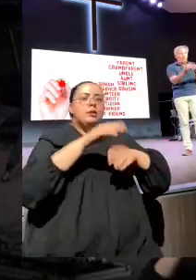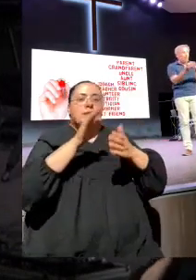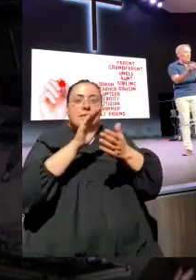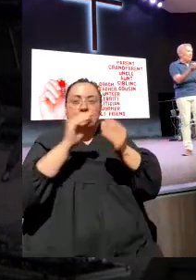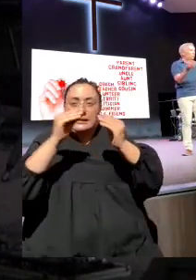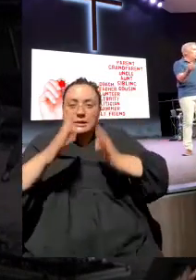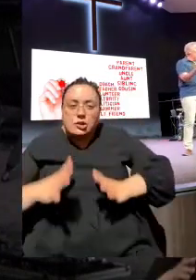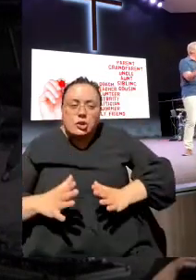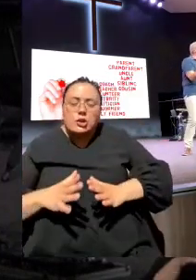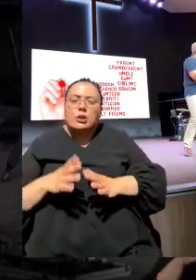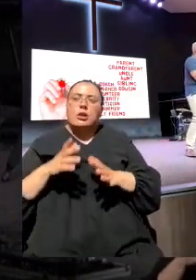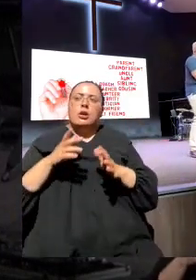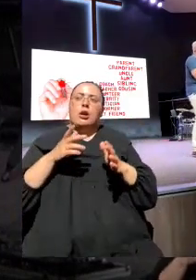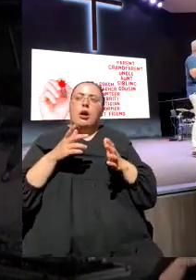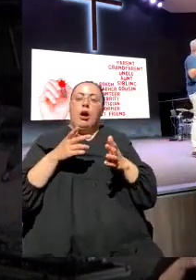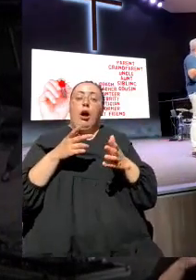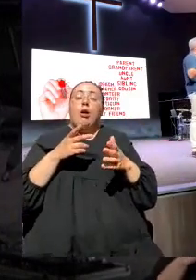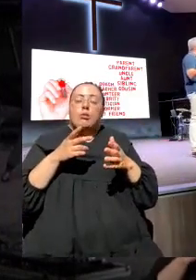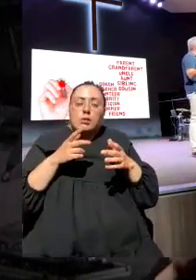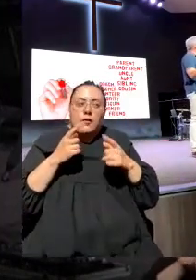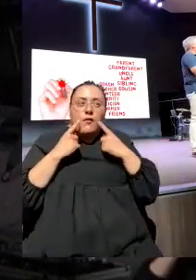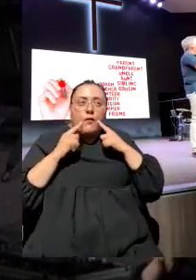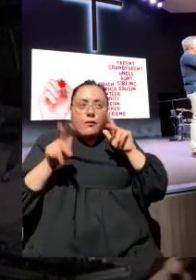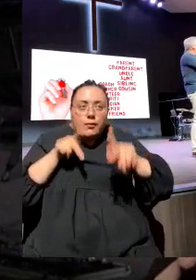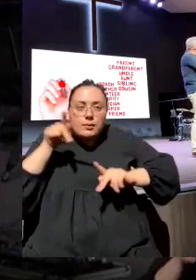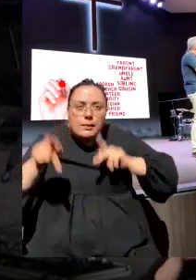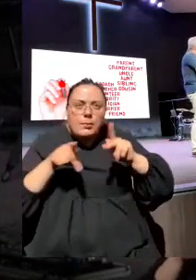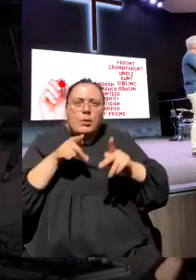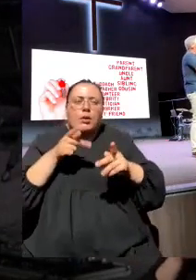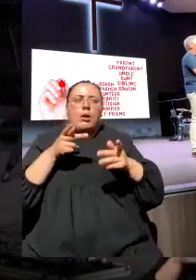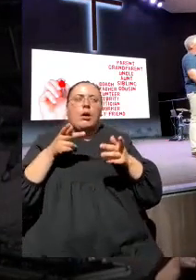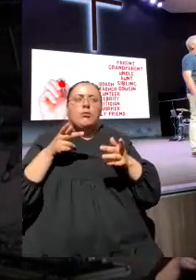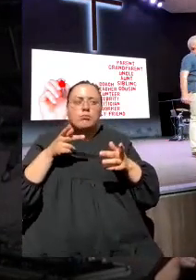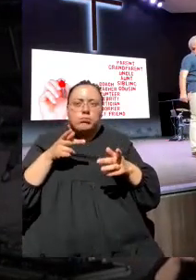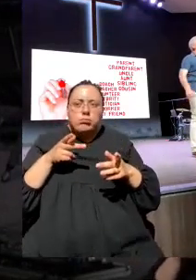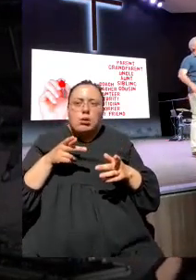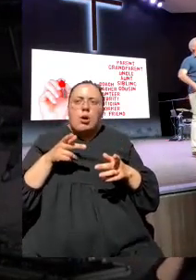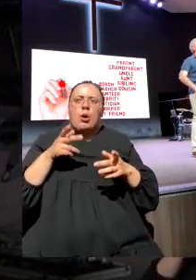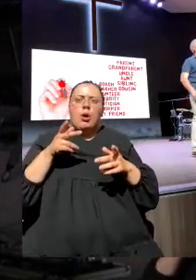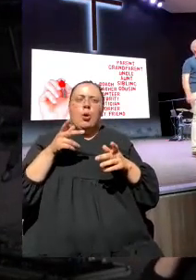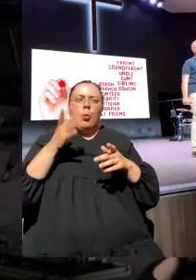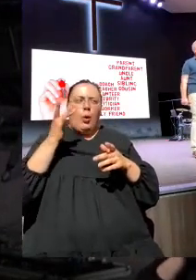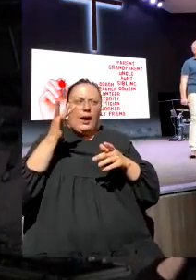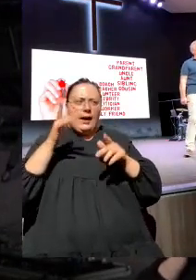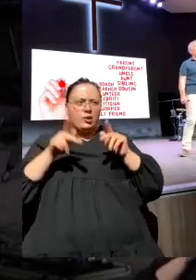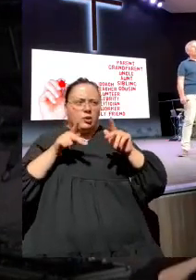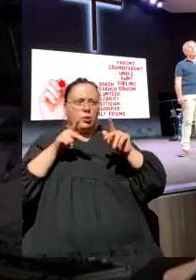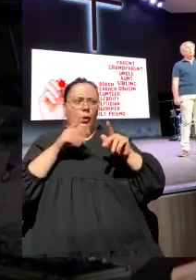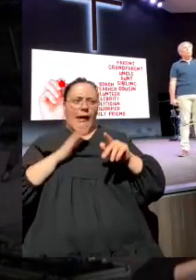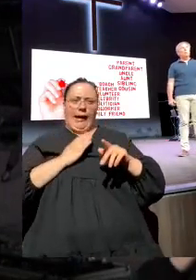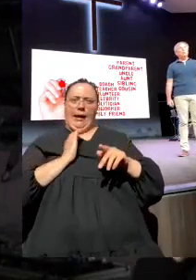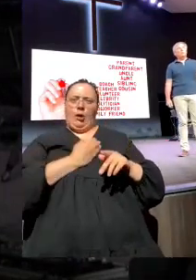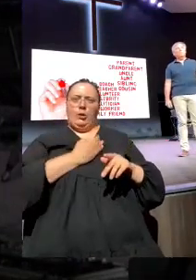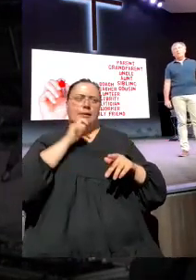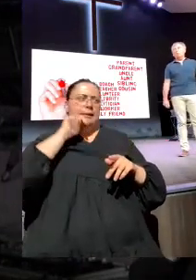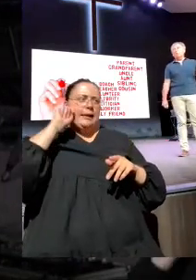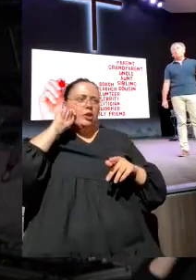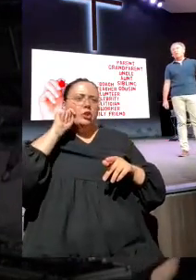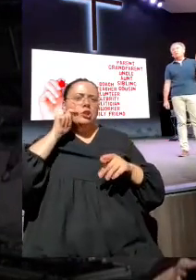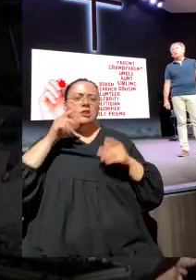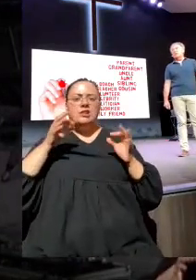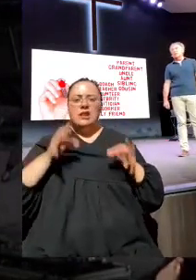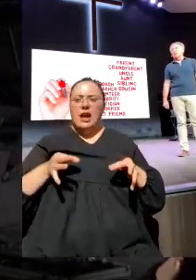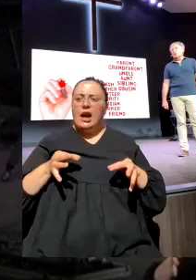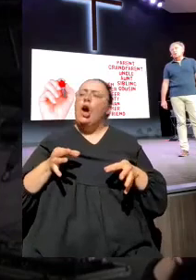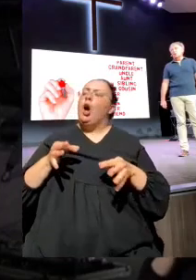our kids dress like they're celebrities? Because they're being influenced by them. Politicians, co-workers, family, friends that